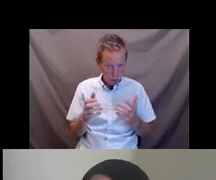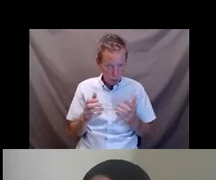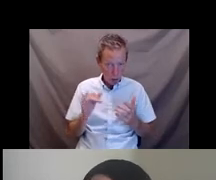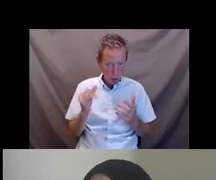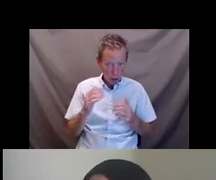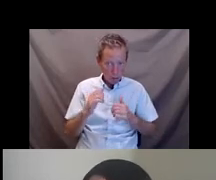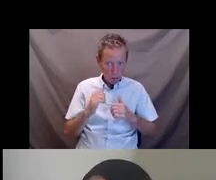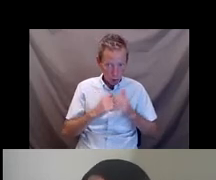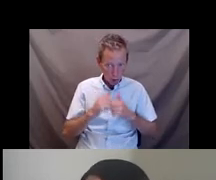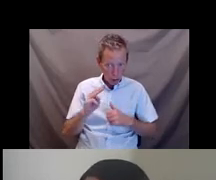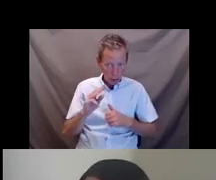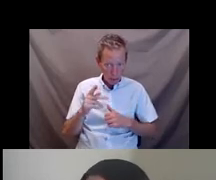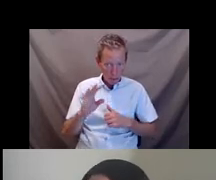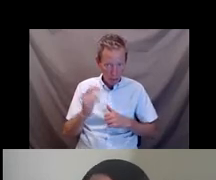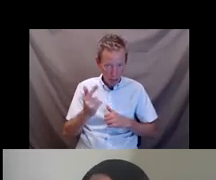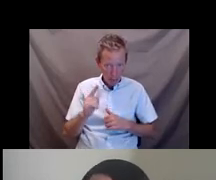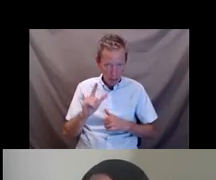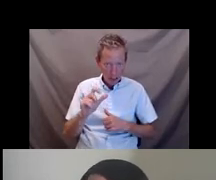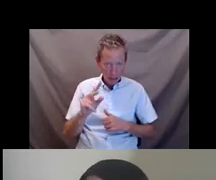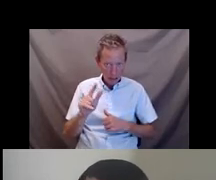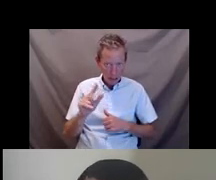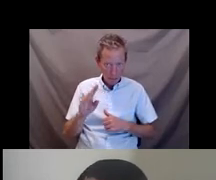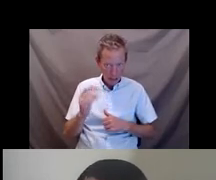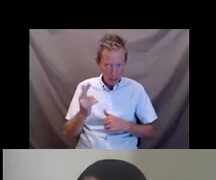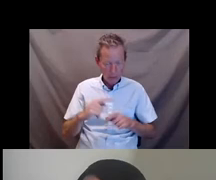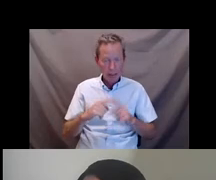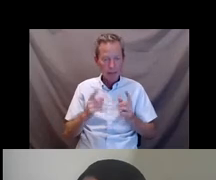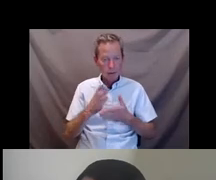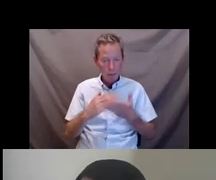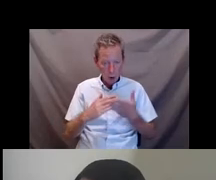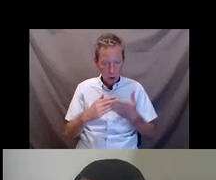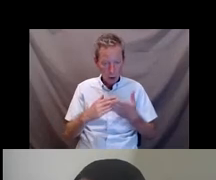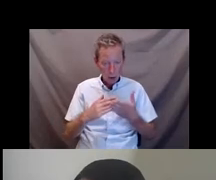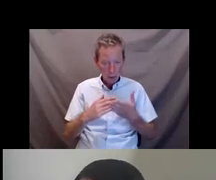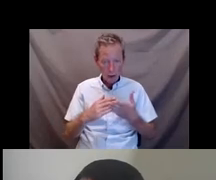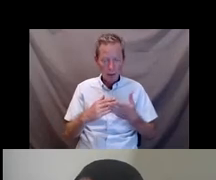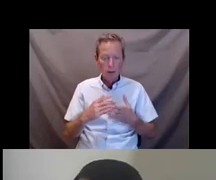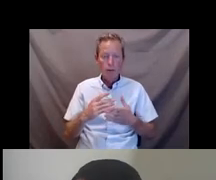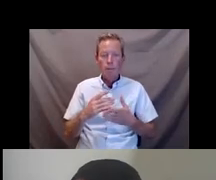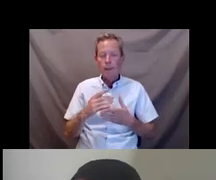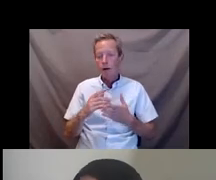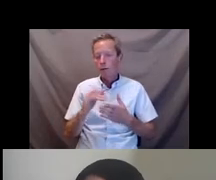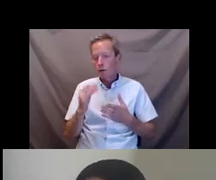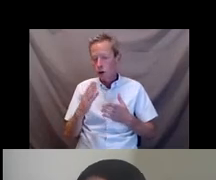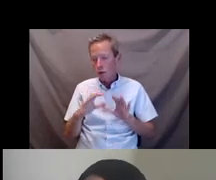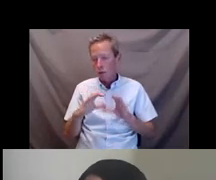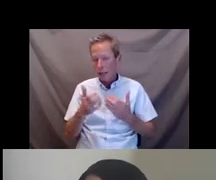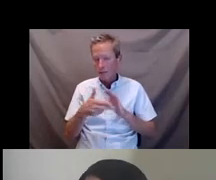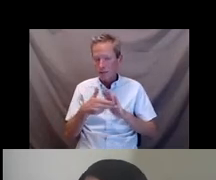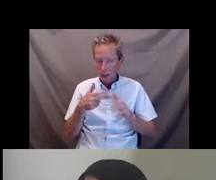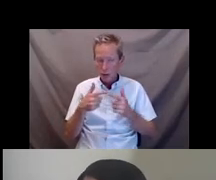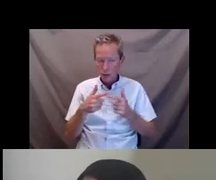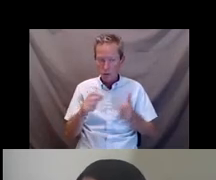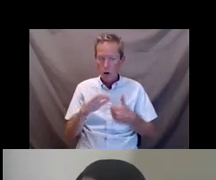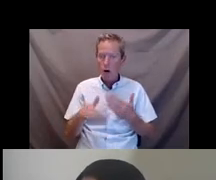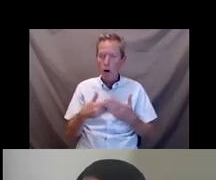structuring, mapping, leveling, the different components of what makes up a job classification or a job code. That all has